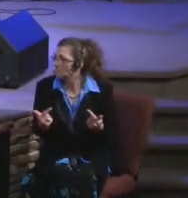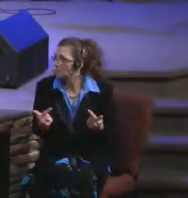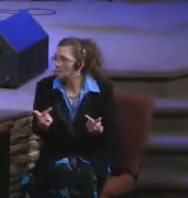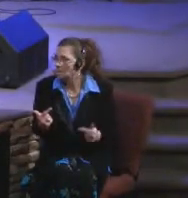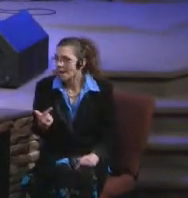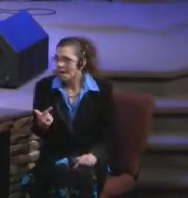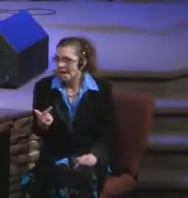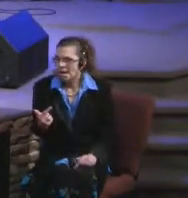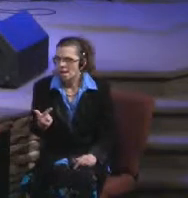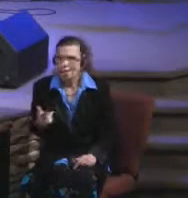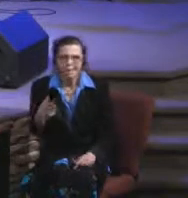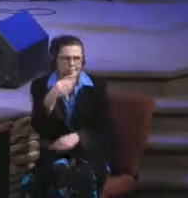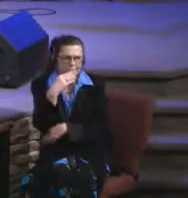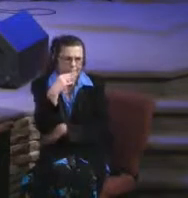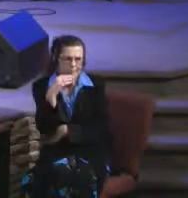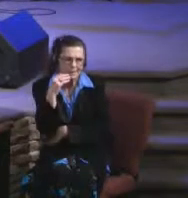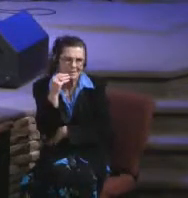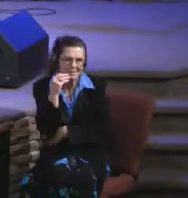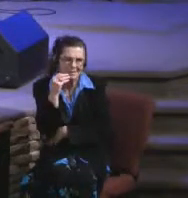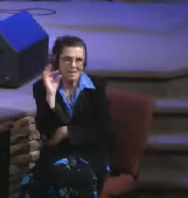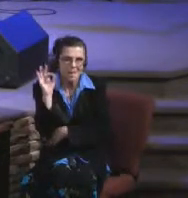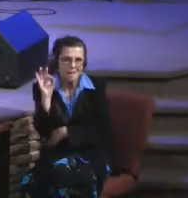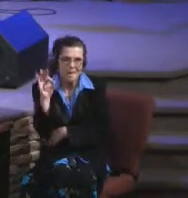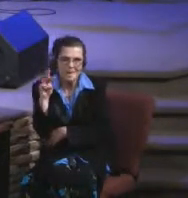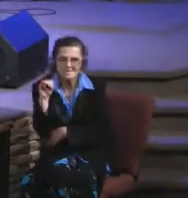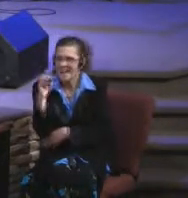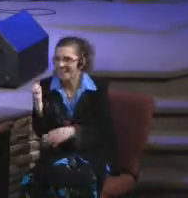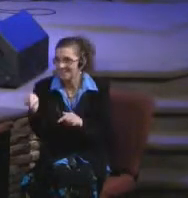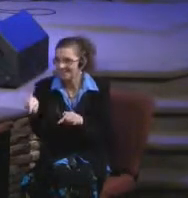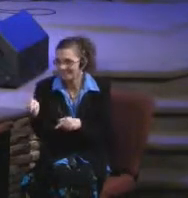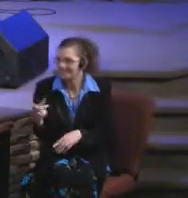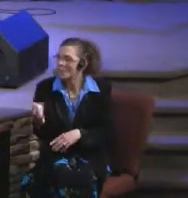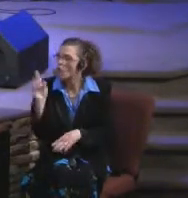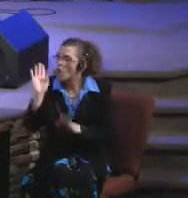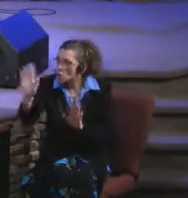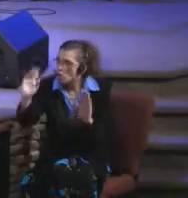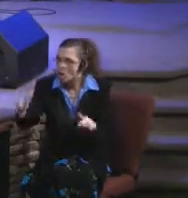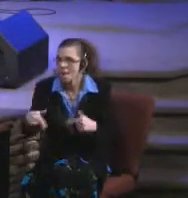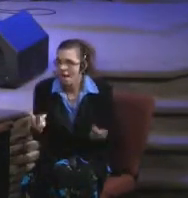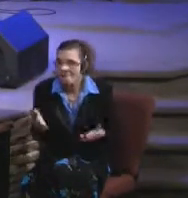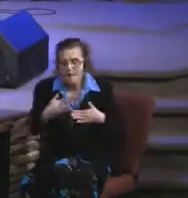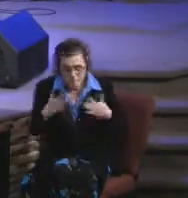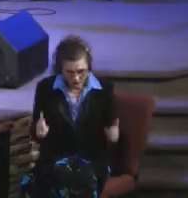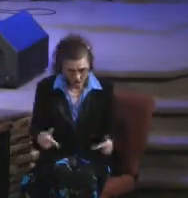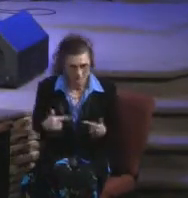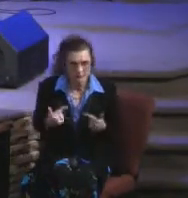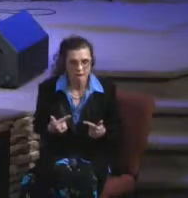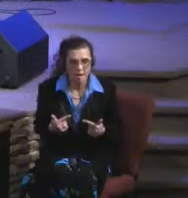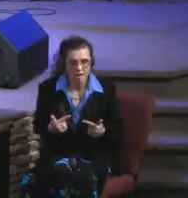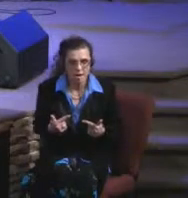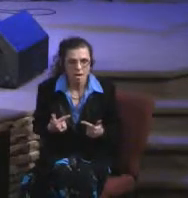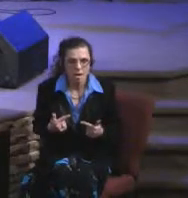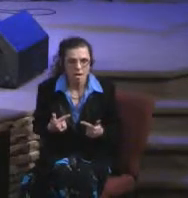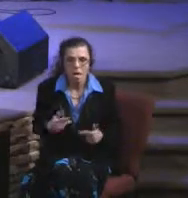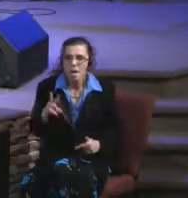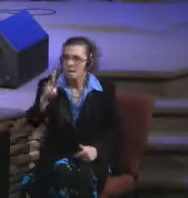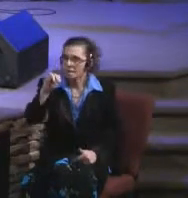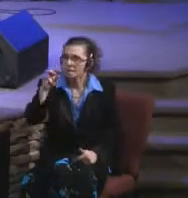y'all might wish Pastor Mike preached today. Your life and my life